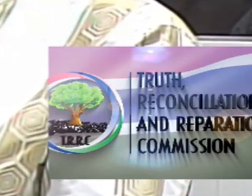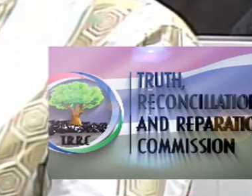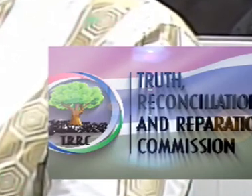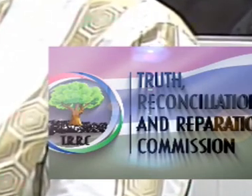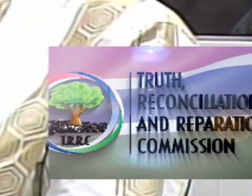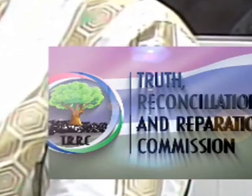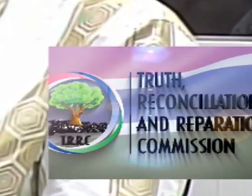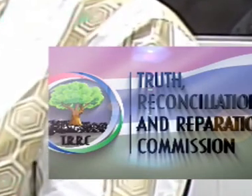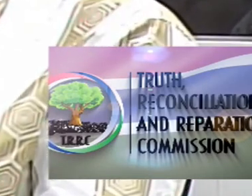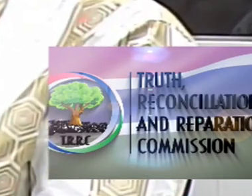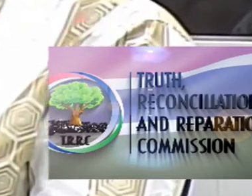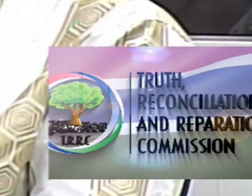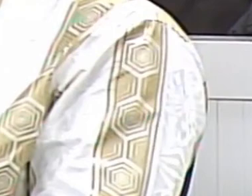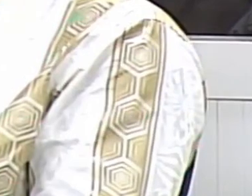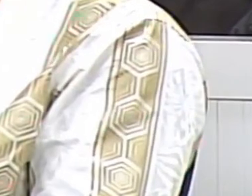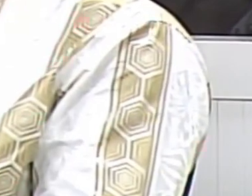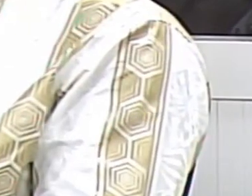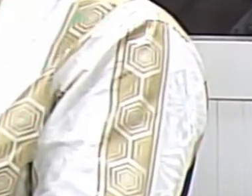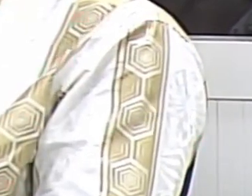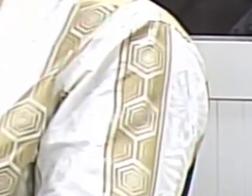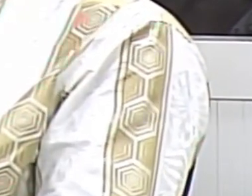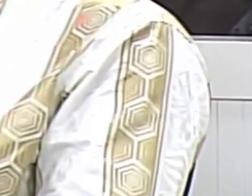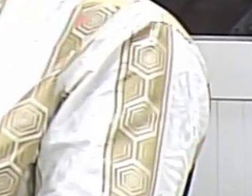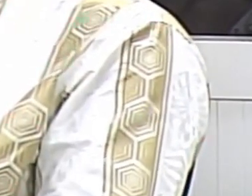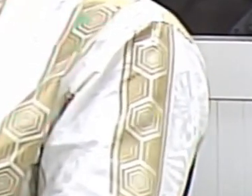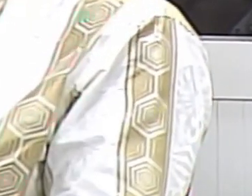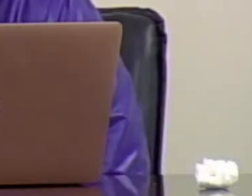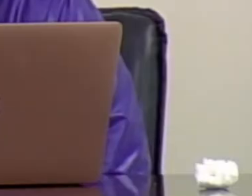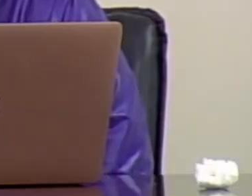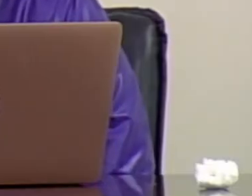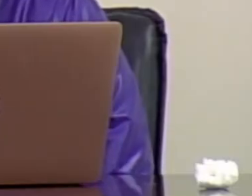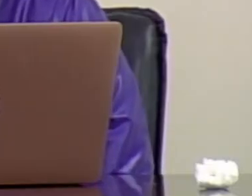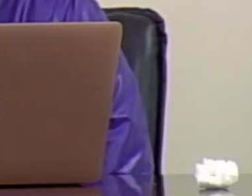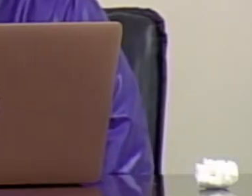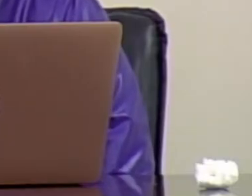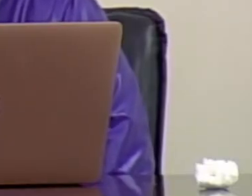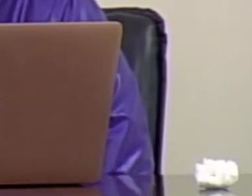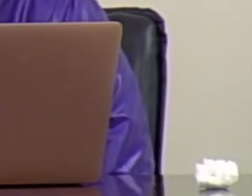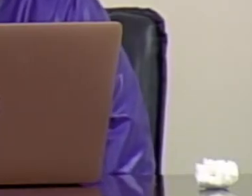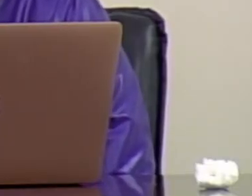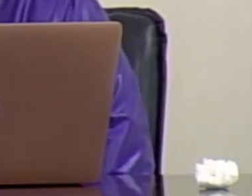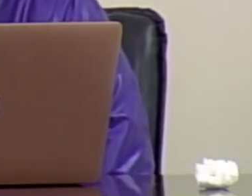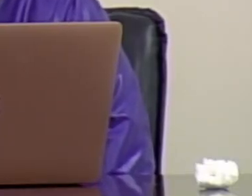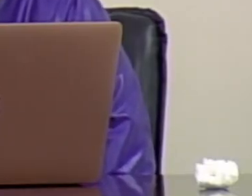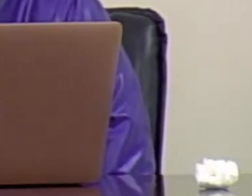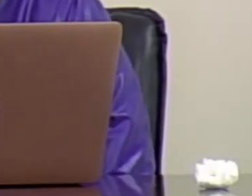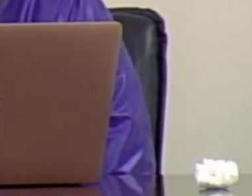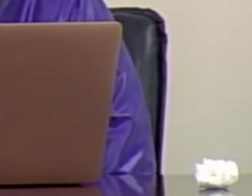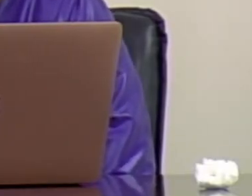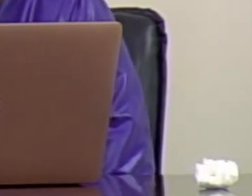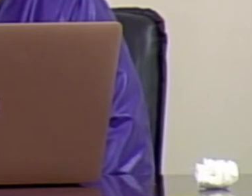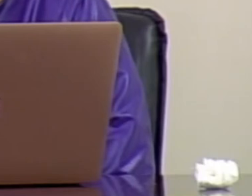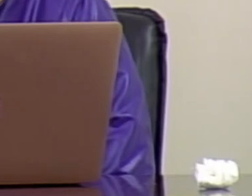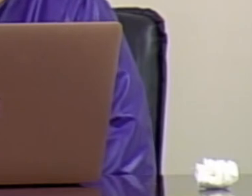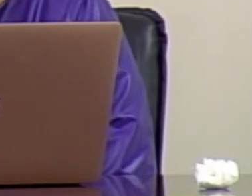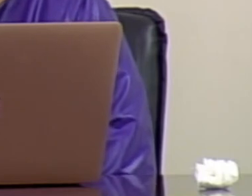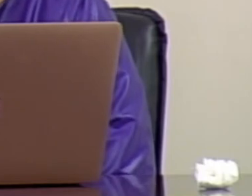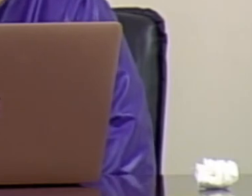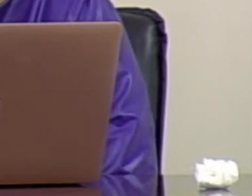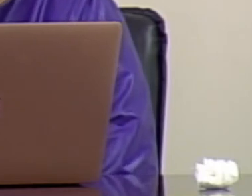ñepp ñu ngi doon liggéey ci nguur yi Sadawda Jawara. Thank you. Can you name a few of the persons that you're referring to by